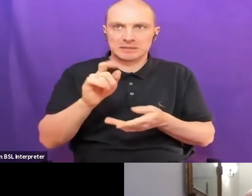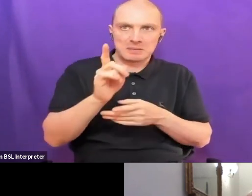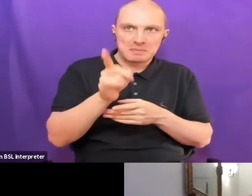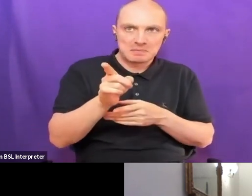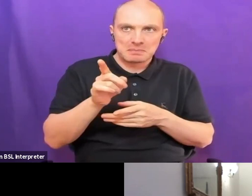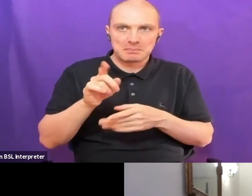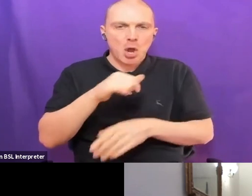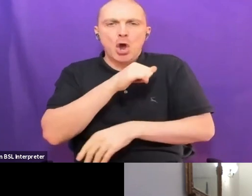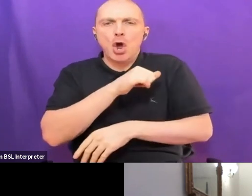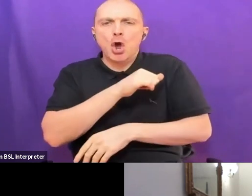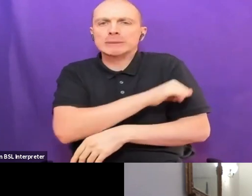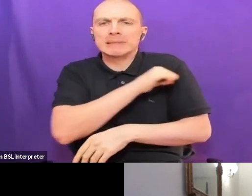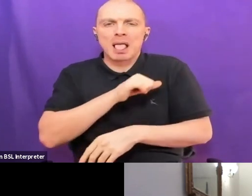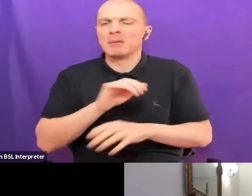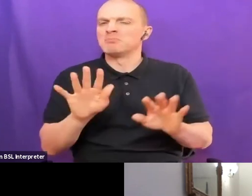a hospital.